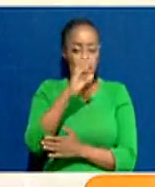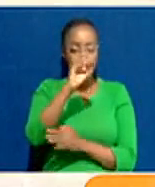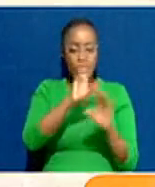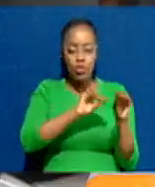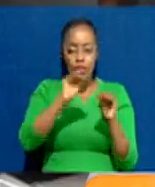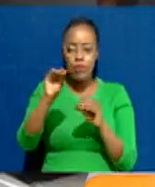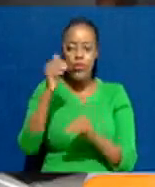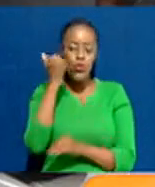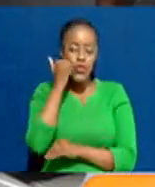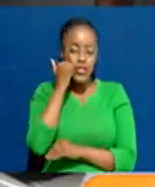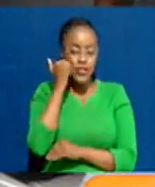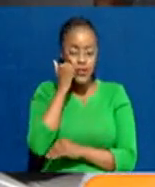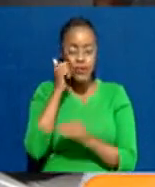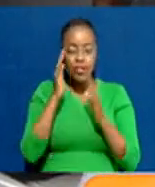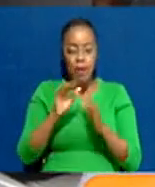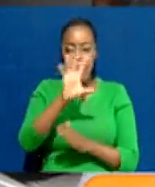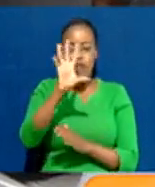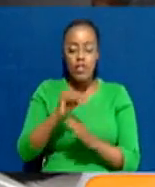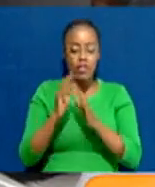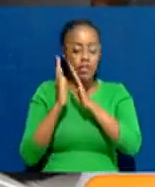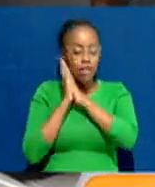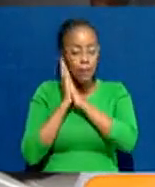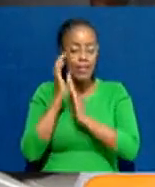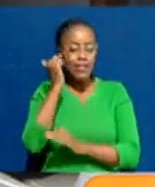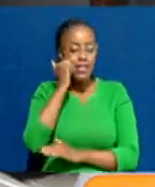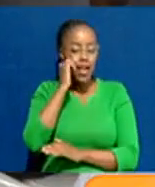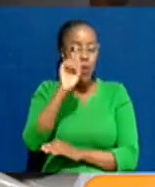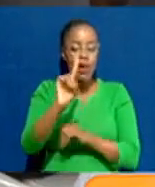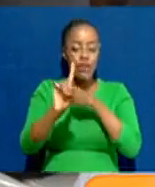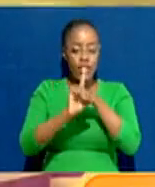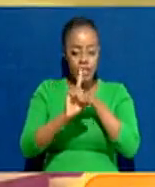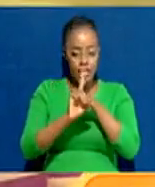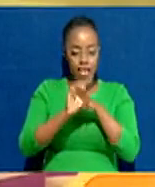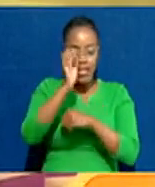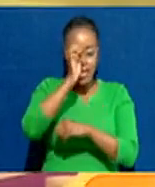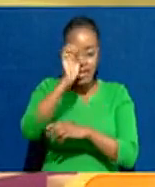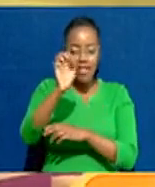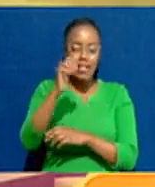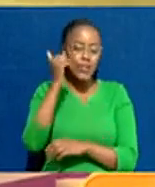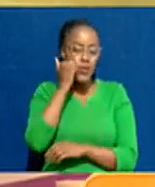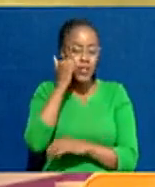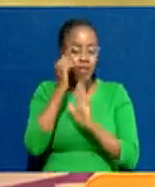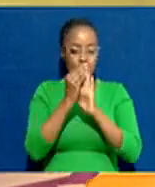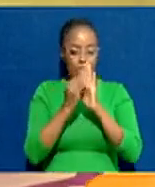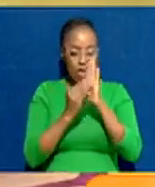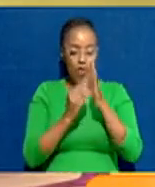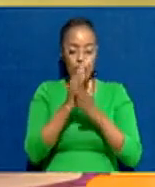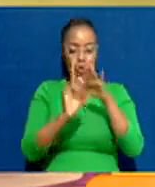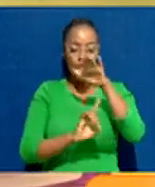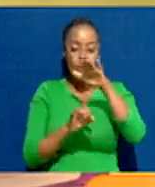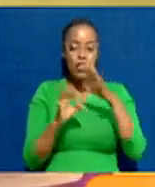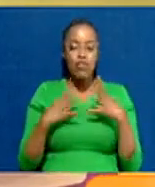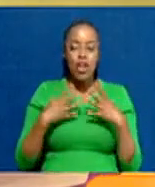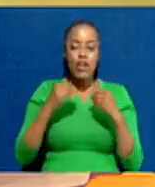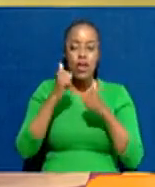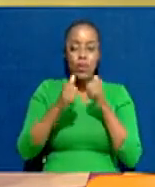of the disease. Human African sleeping sickness is one of the six neglected tropical diseases listed by the Ministry of Health that